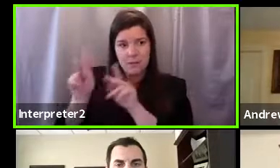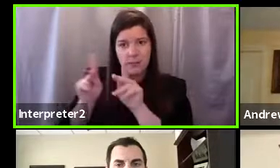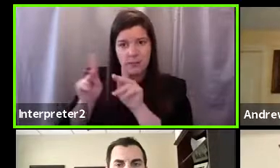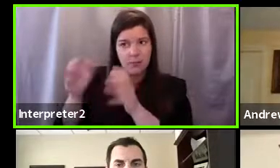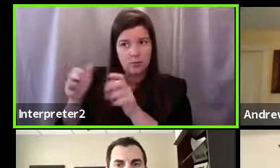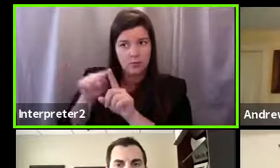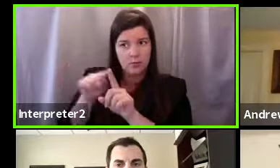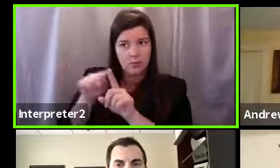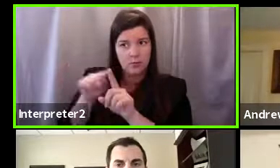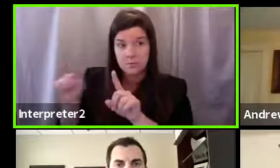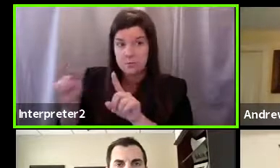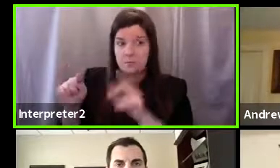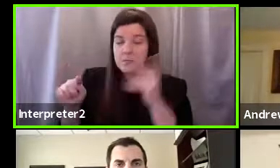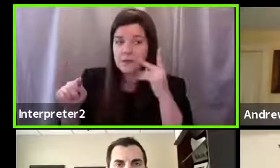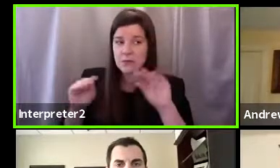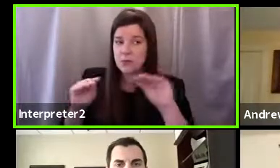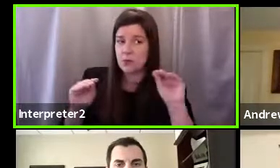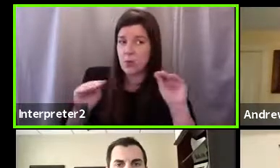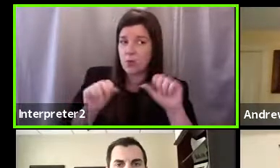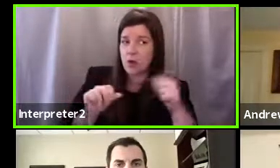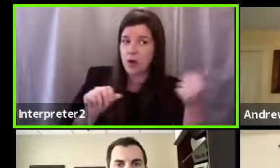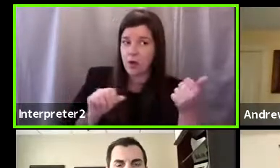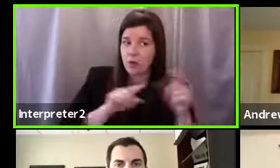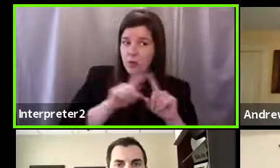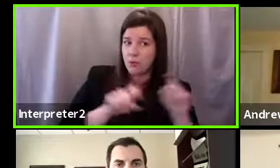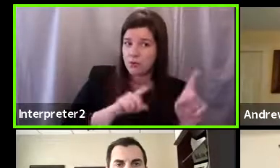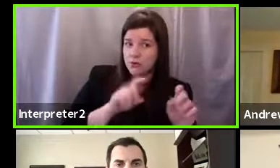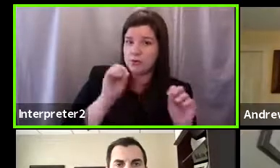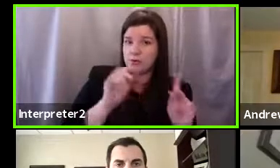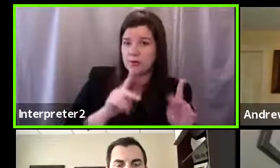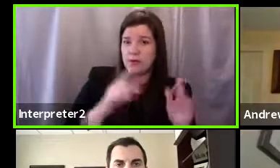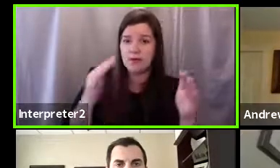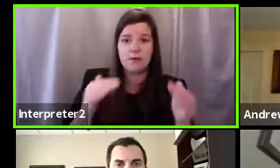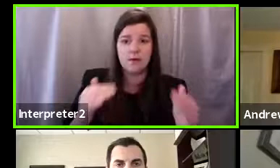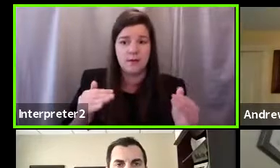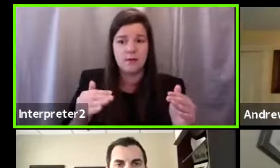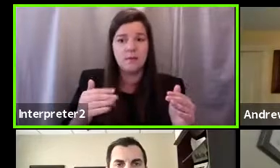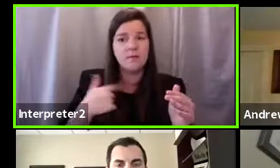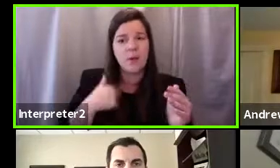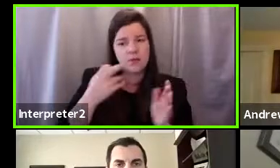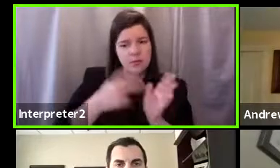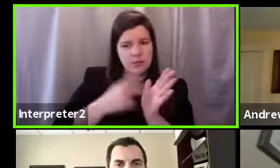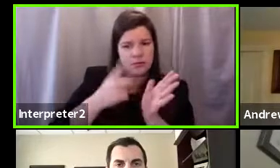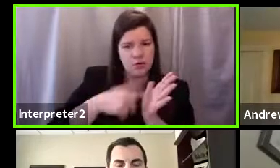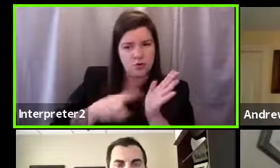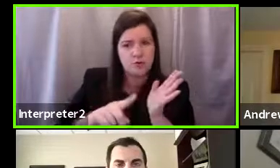All right, seeing none, or let me verify that I'm seeing none.